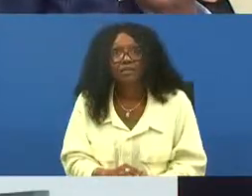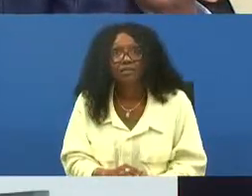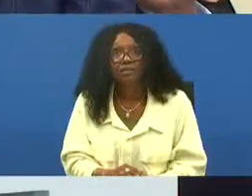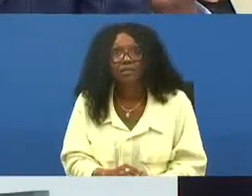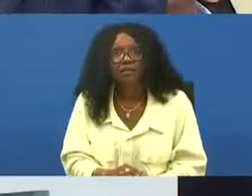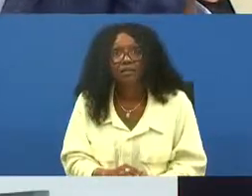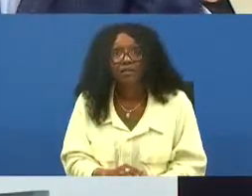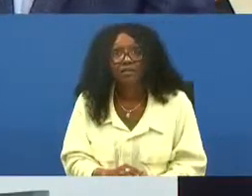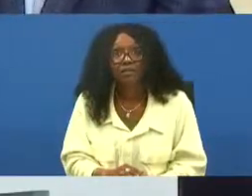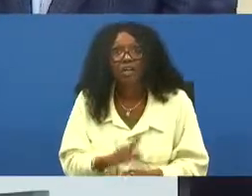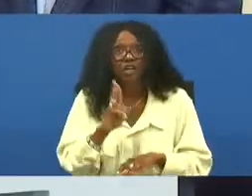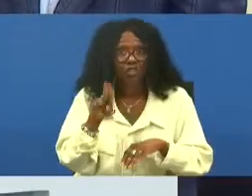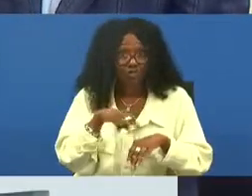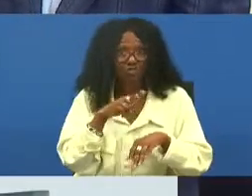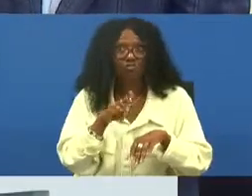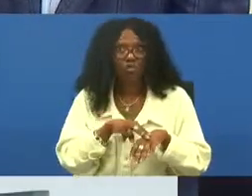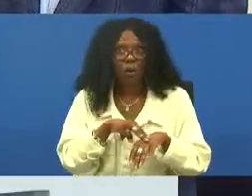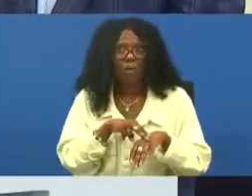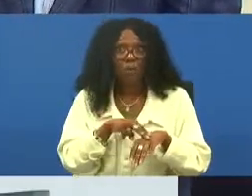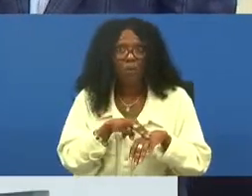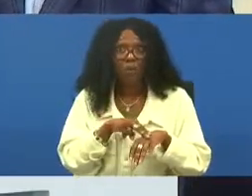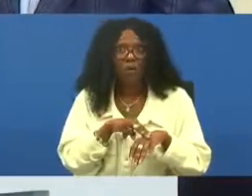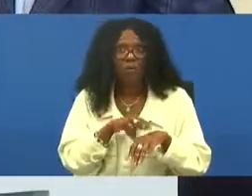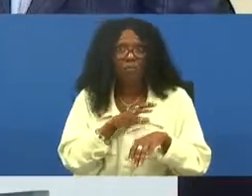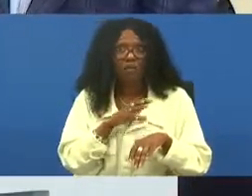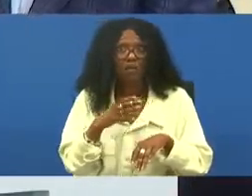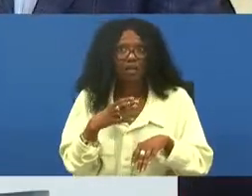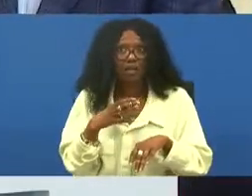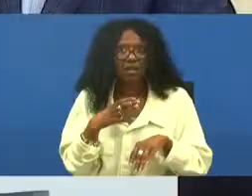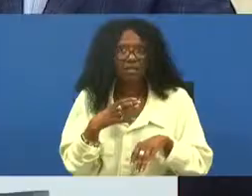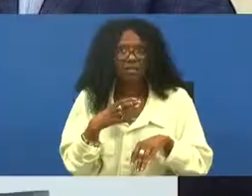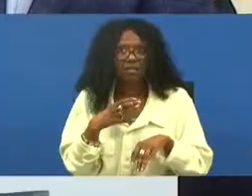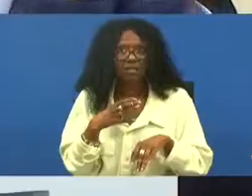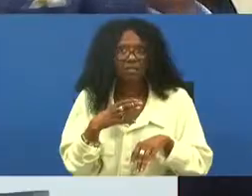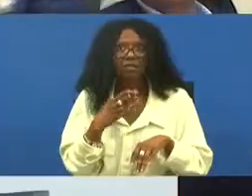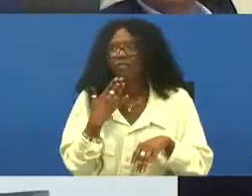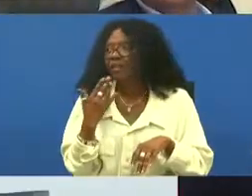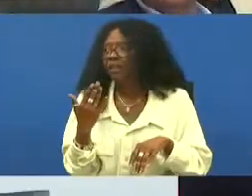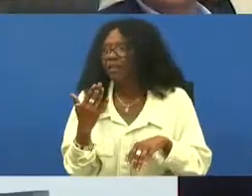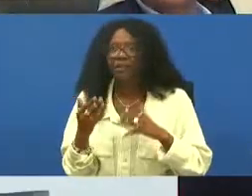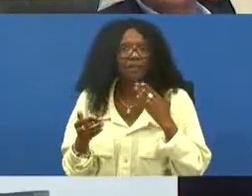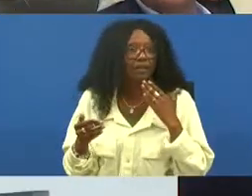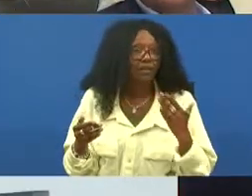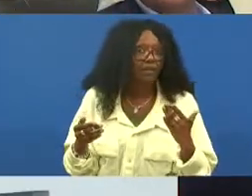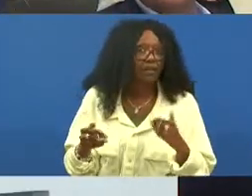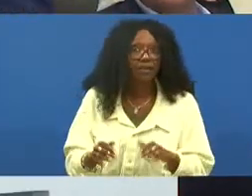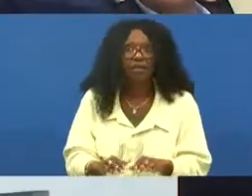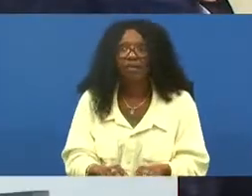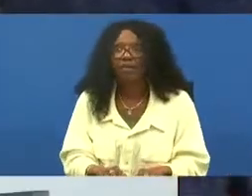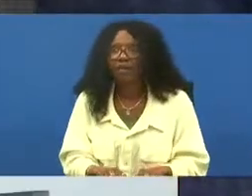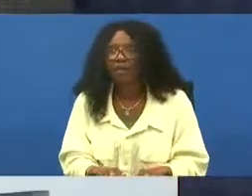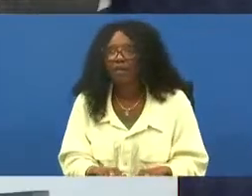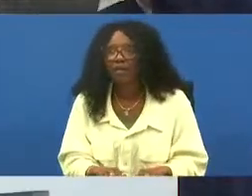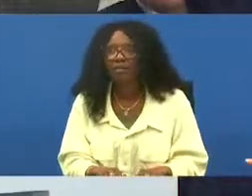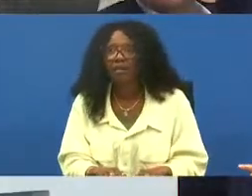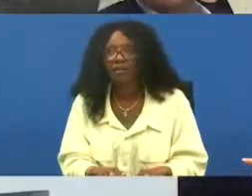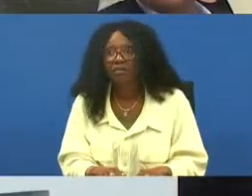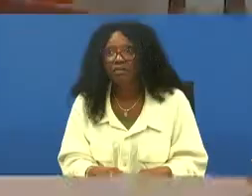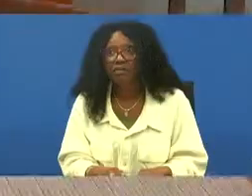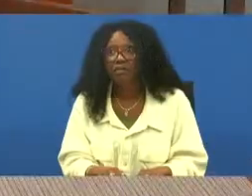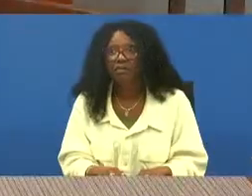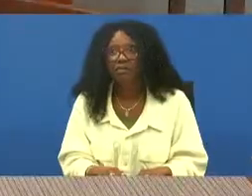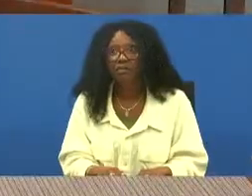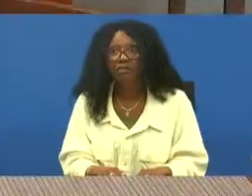normal business practice that council. Seems like it to me. Yeah. Okay. All right. Thank you, sir. Thank you, Mr. Landry. Thank you. Councilman